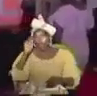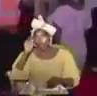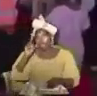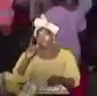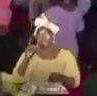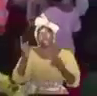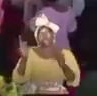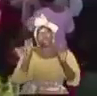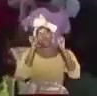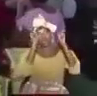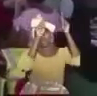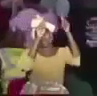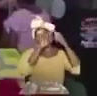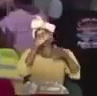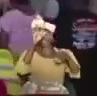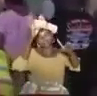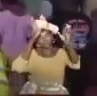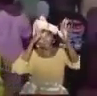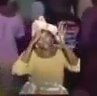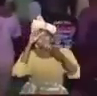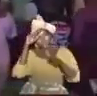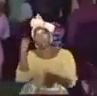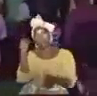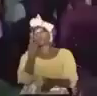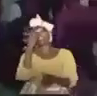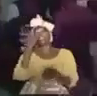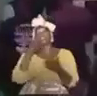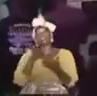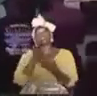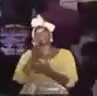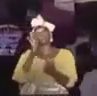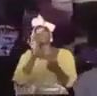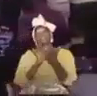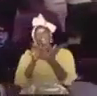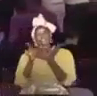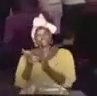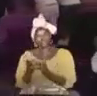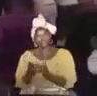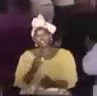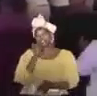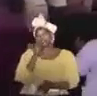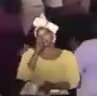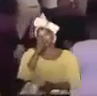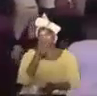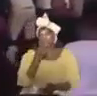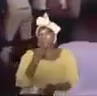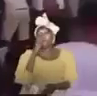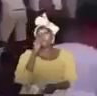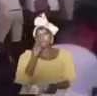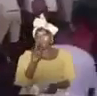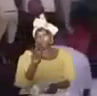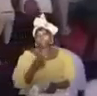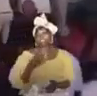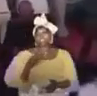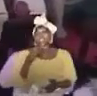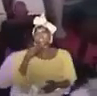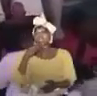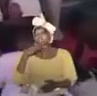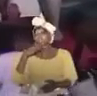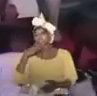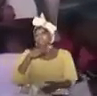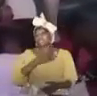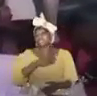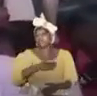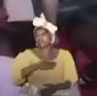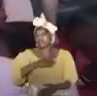me. What does it mean to be saved? Number one, it means to come declaring your inadequacy, your inability